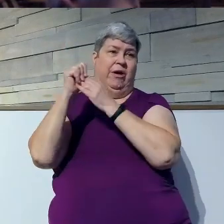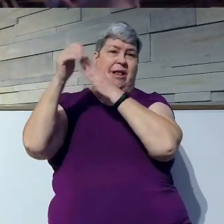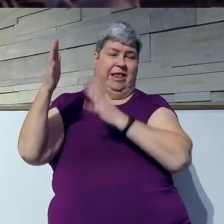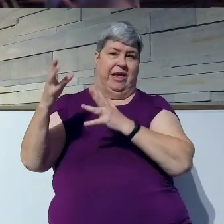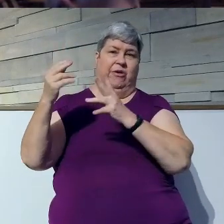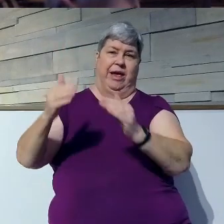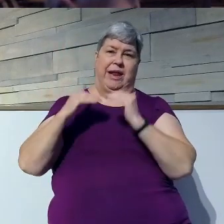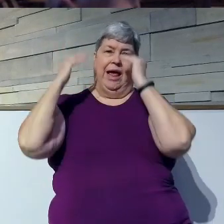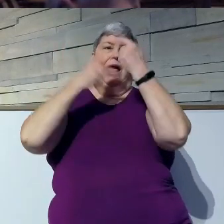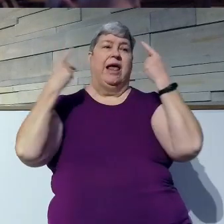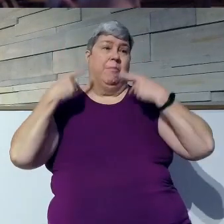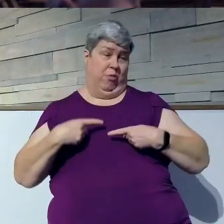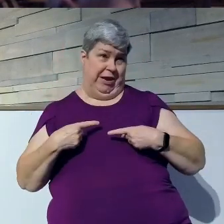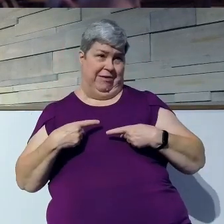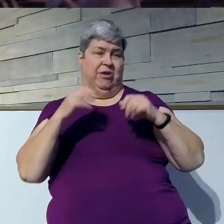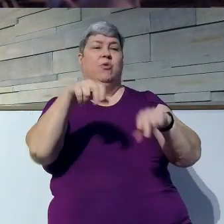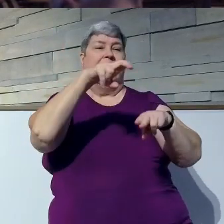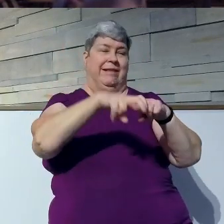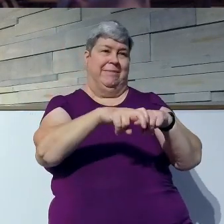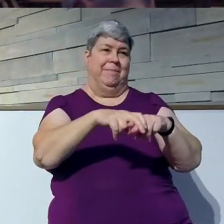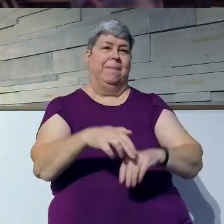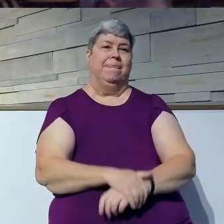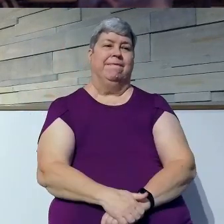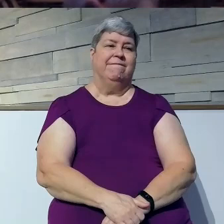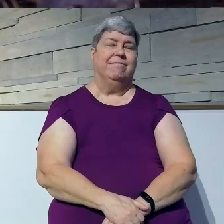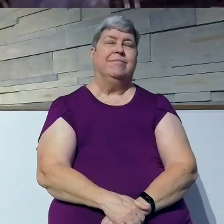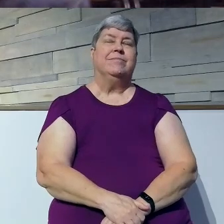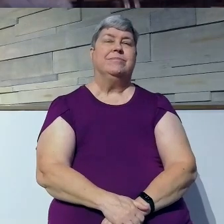and high priest." You may be seated.